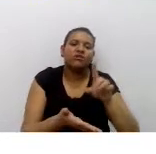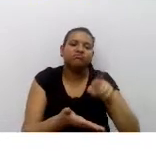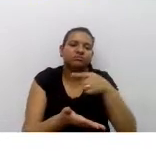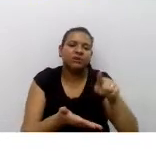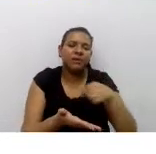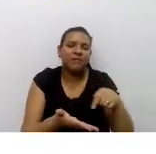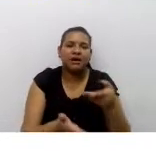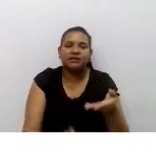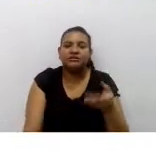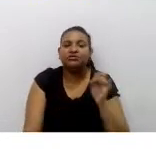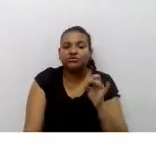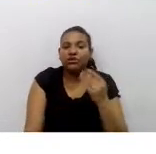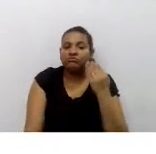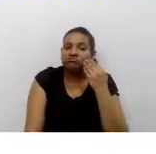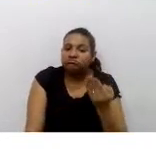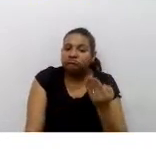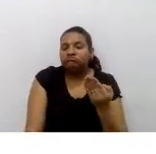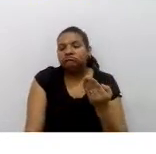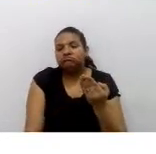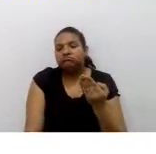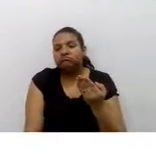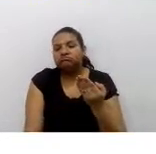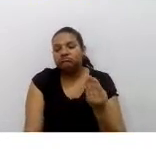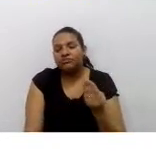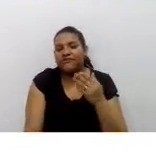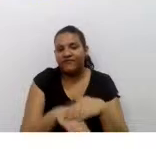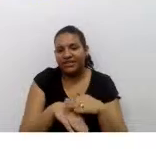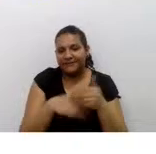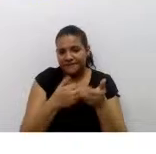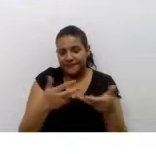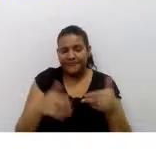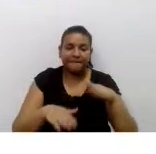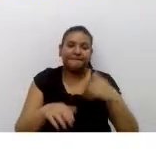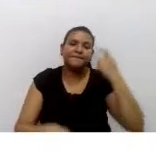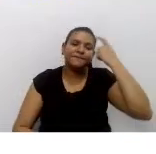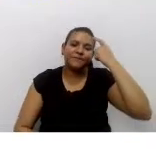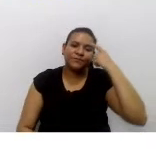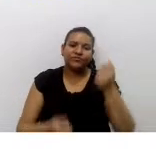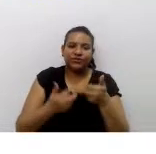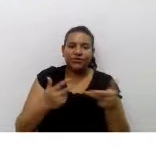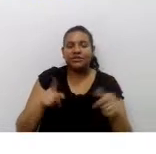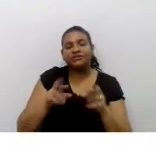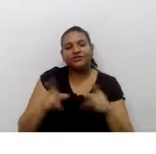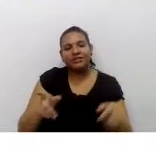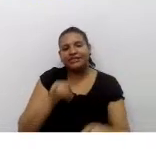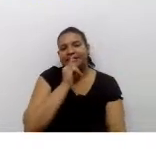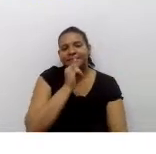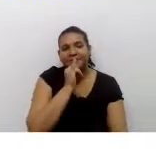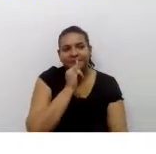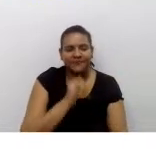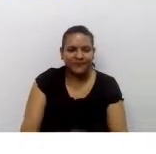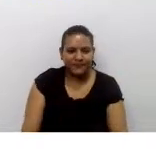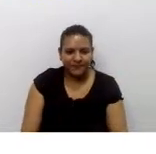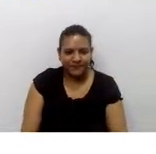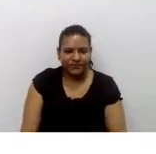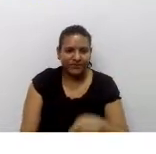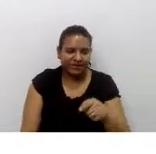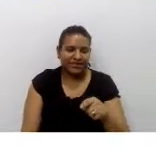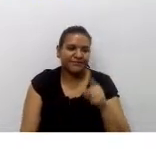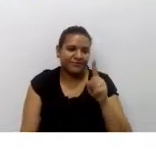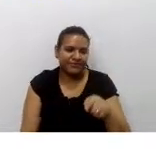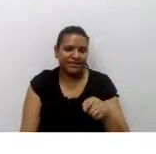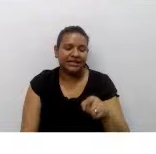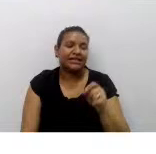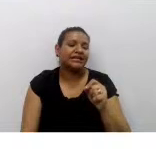consider thinking about doing things in a different way. For example, for a given task, you could give learners a choice to write an essay or prepare a